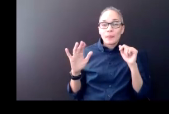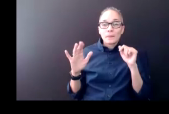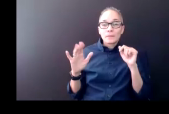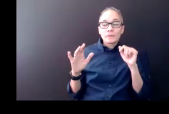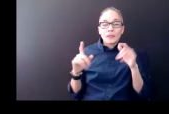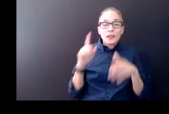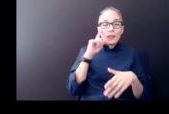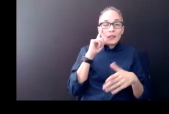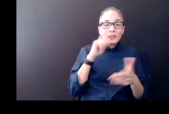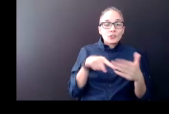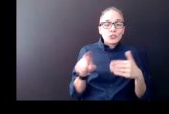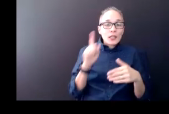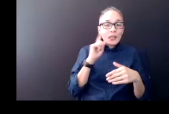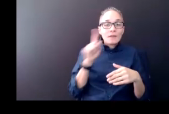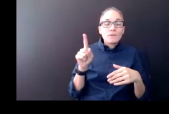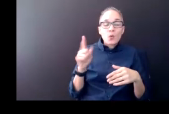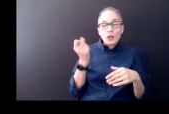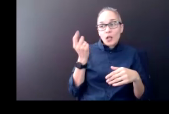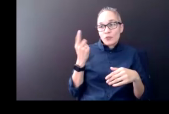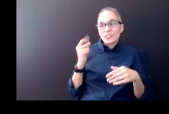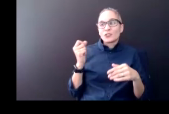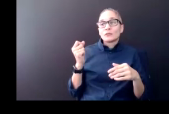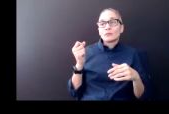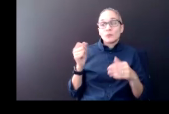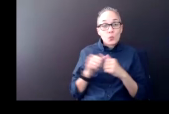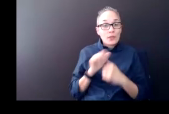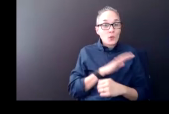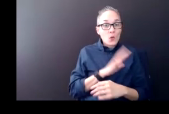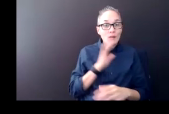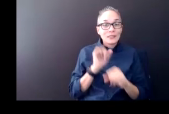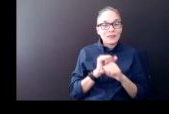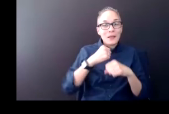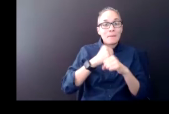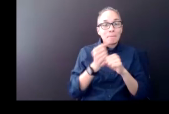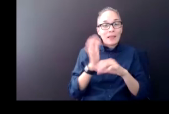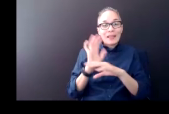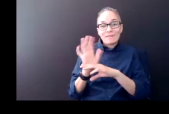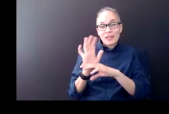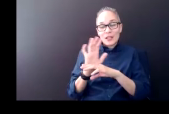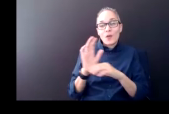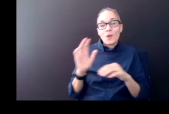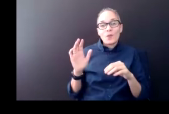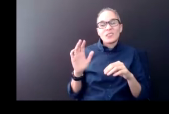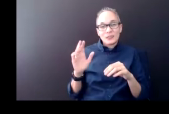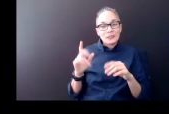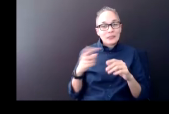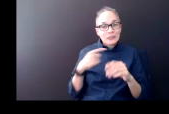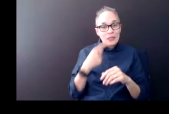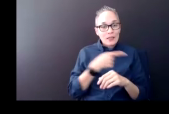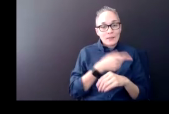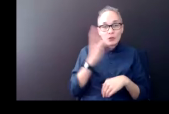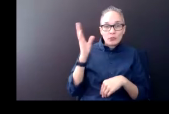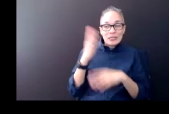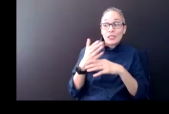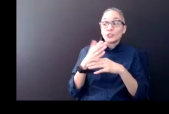checking for AI and understand or comprehension in your assignments was creating a video in your online class and having them present and share with